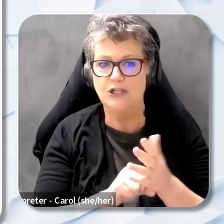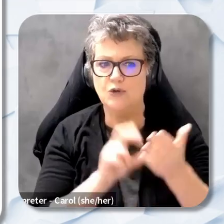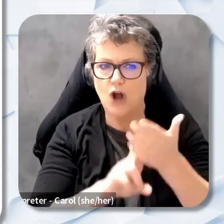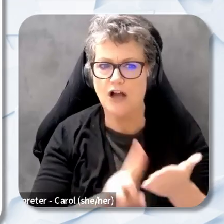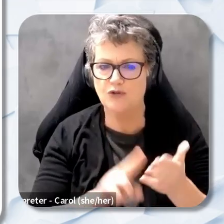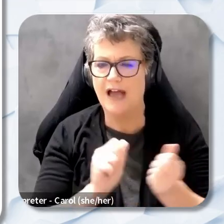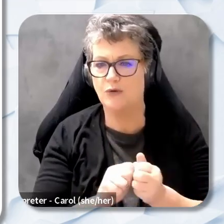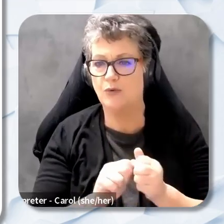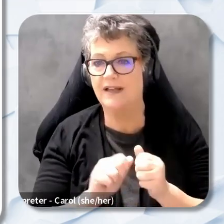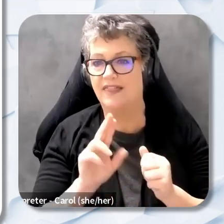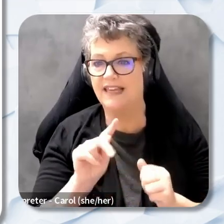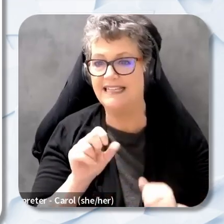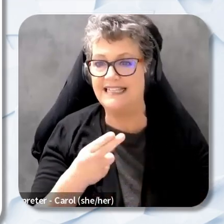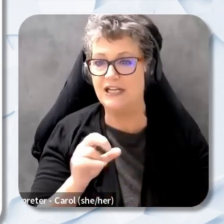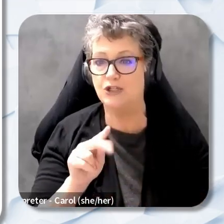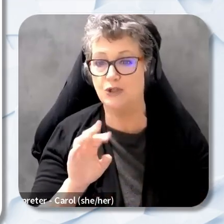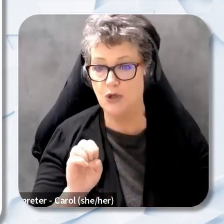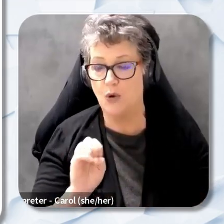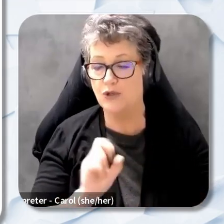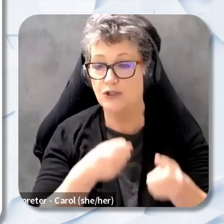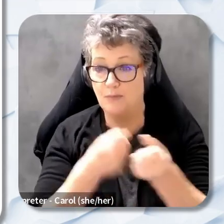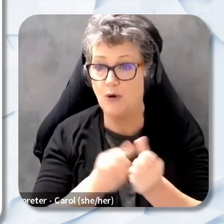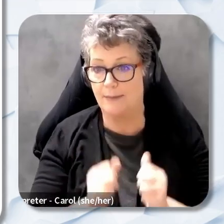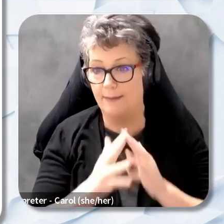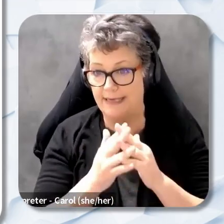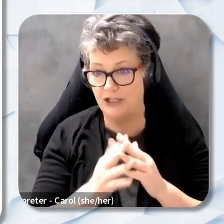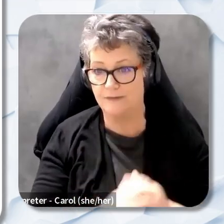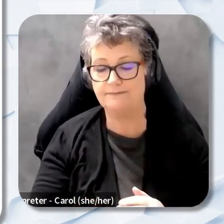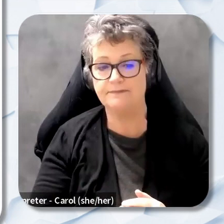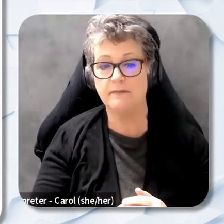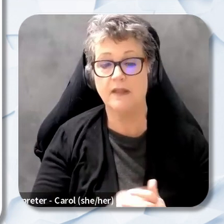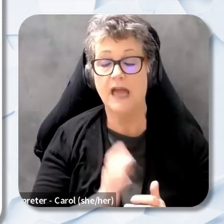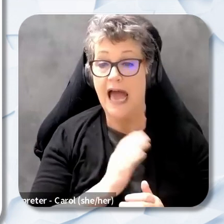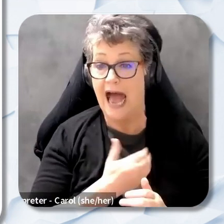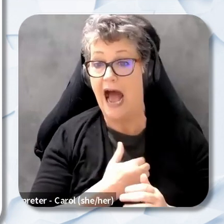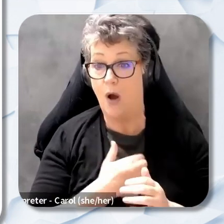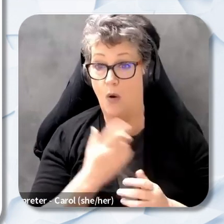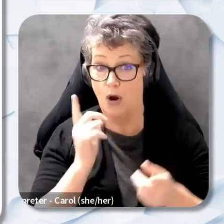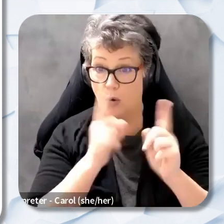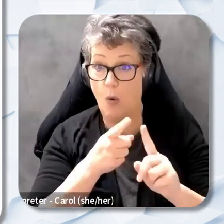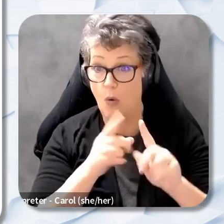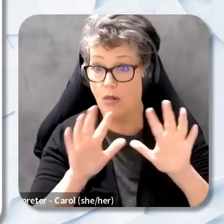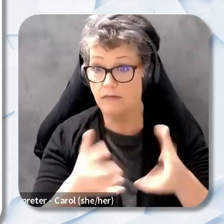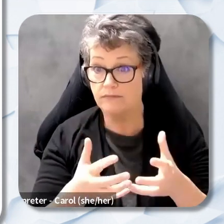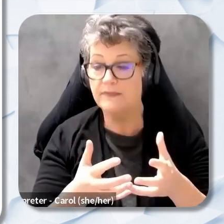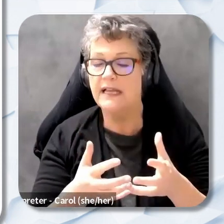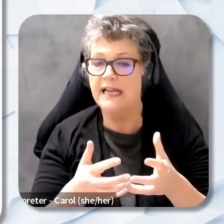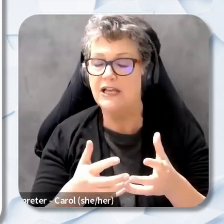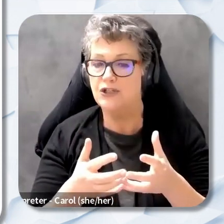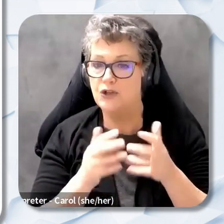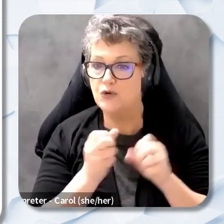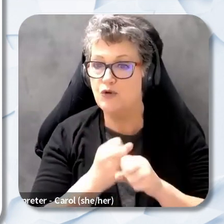contract with Teachstone to support class implementation. Our collective goal is to create